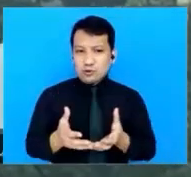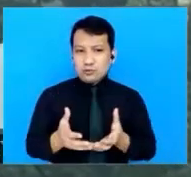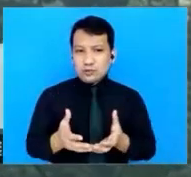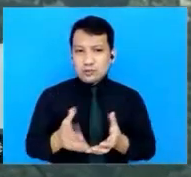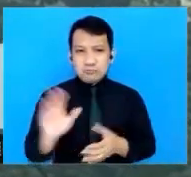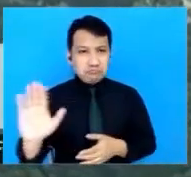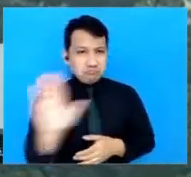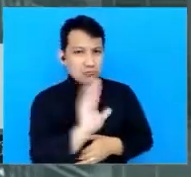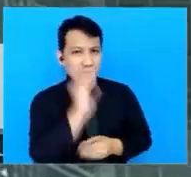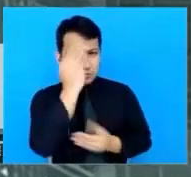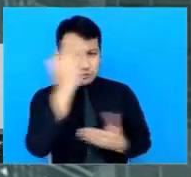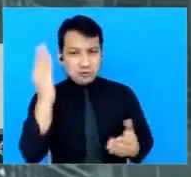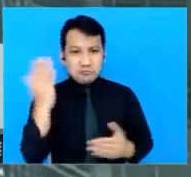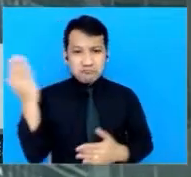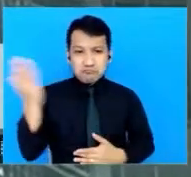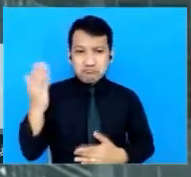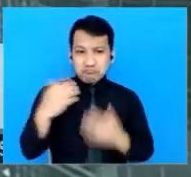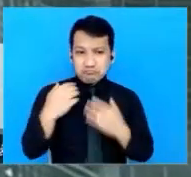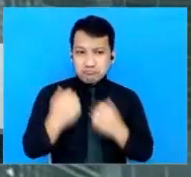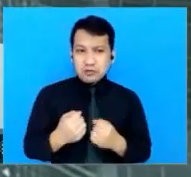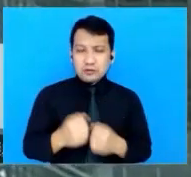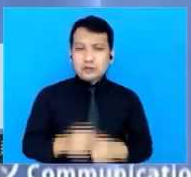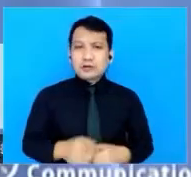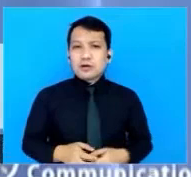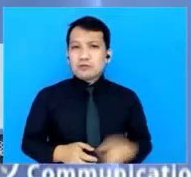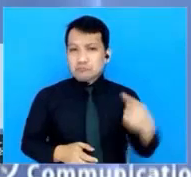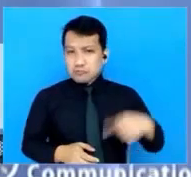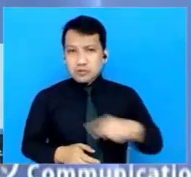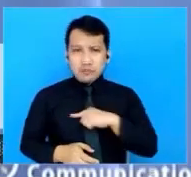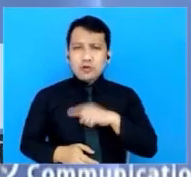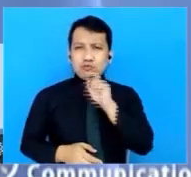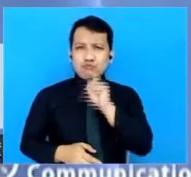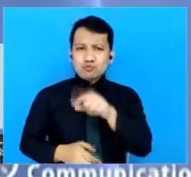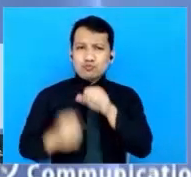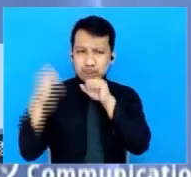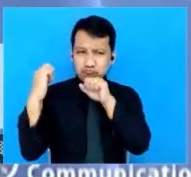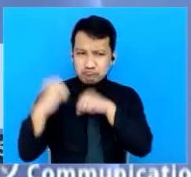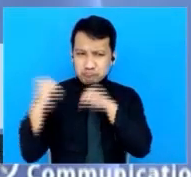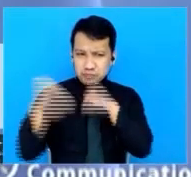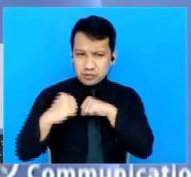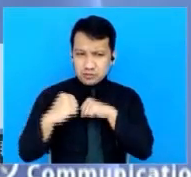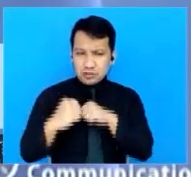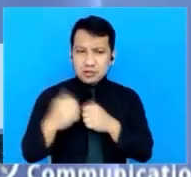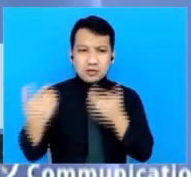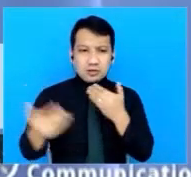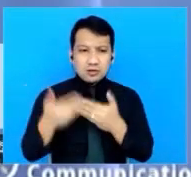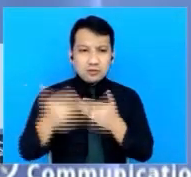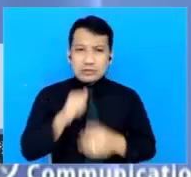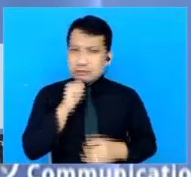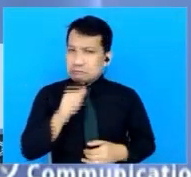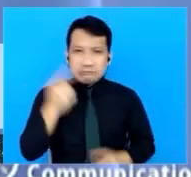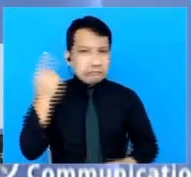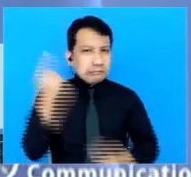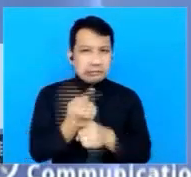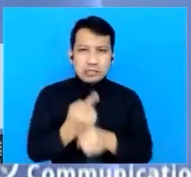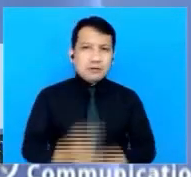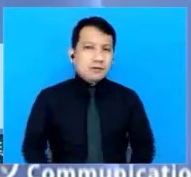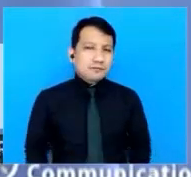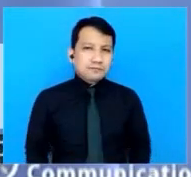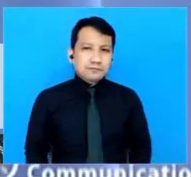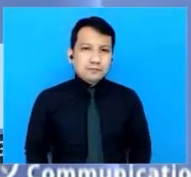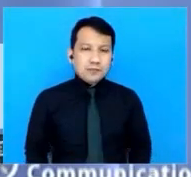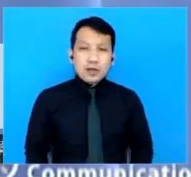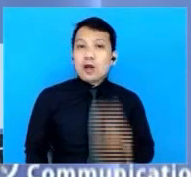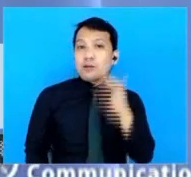have spoken firmly, and we agree. This simply is not right. If the